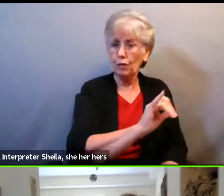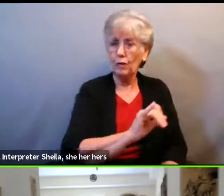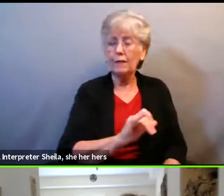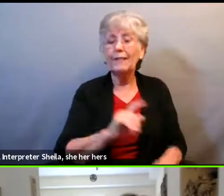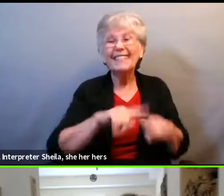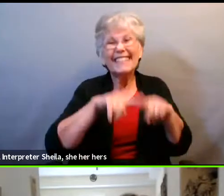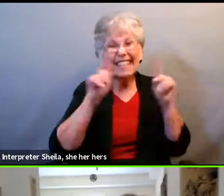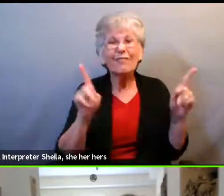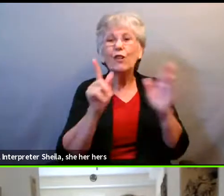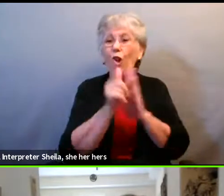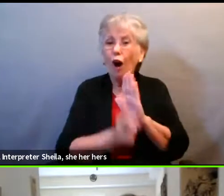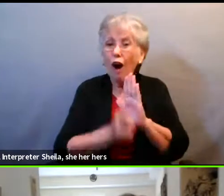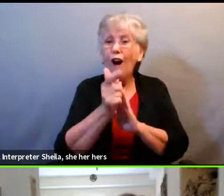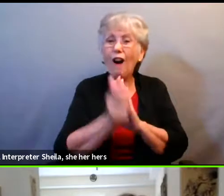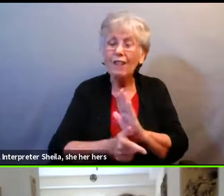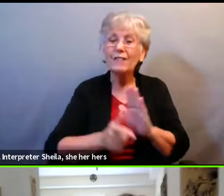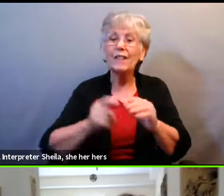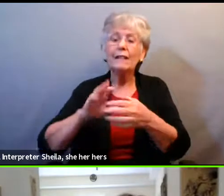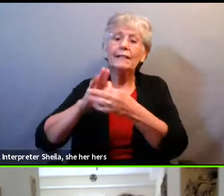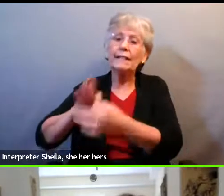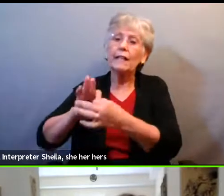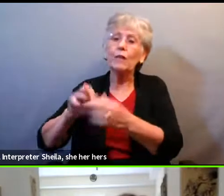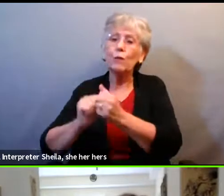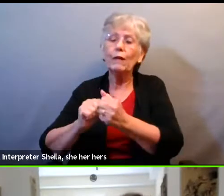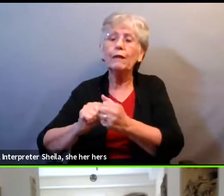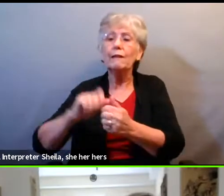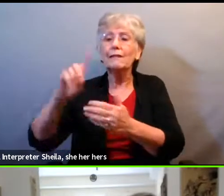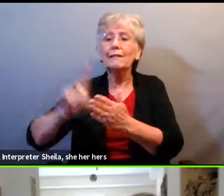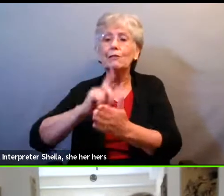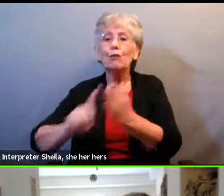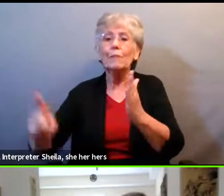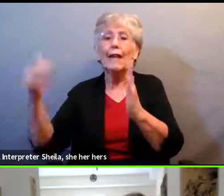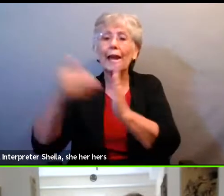laws, which were dealing with discrimination and affirmative action.